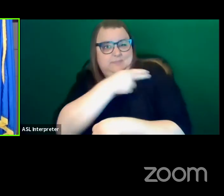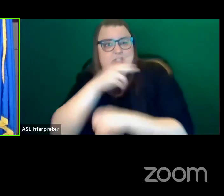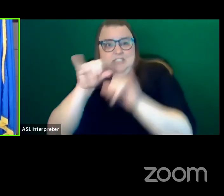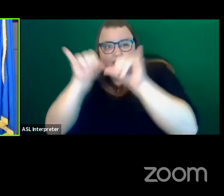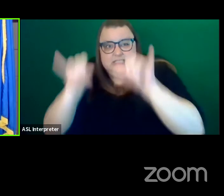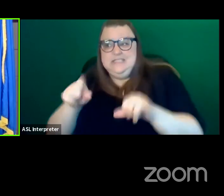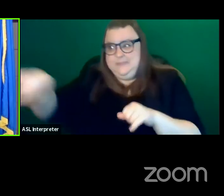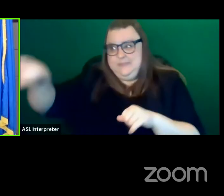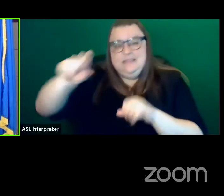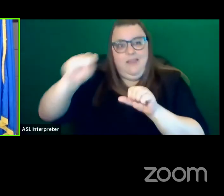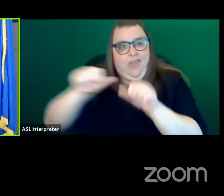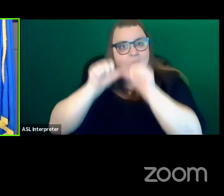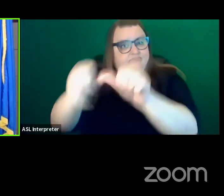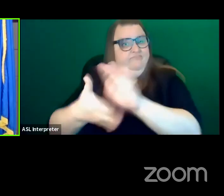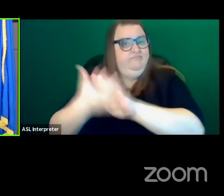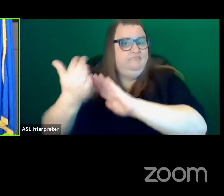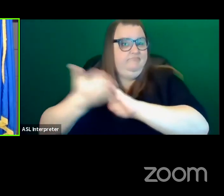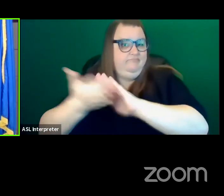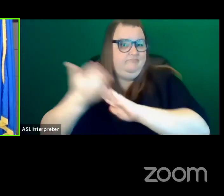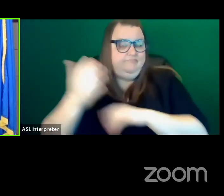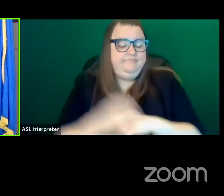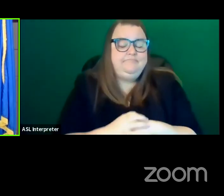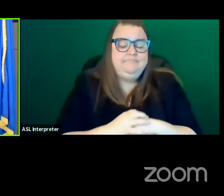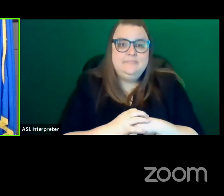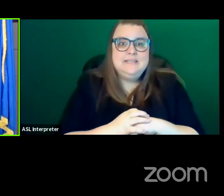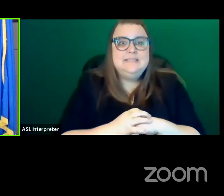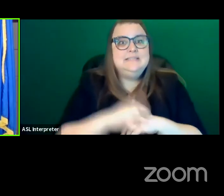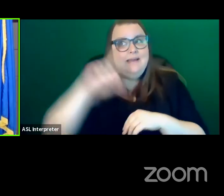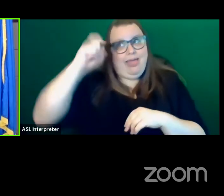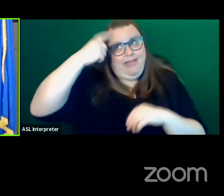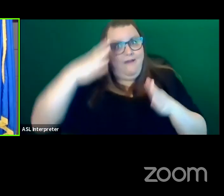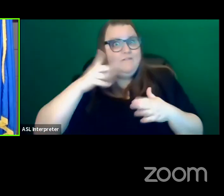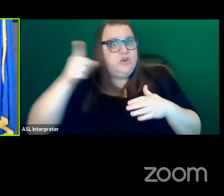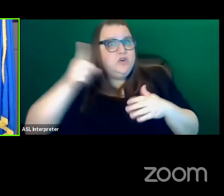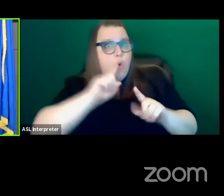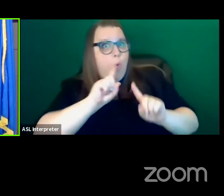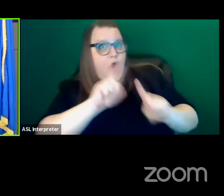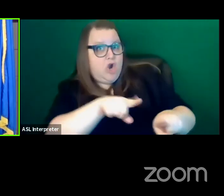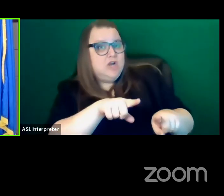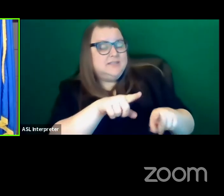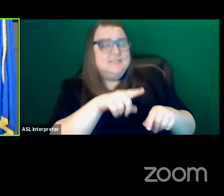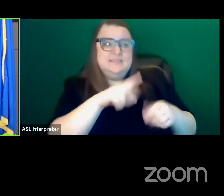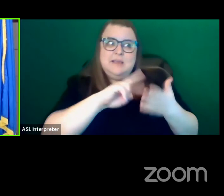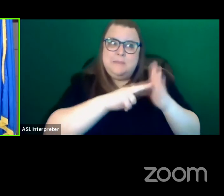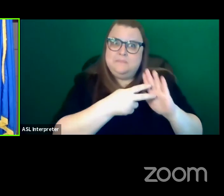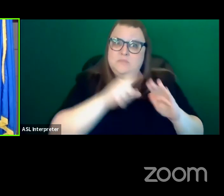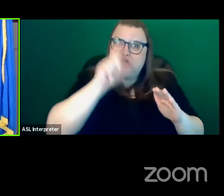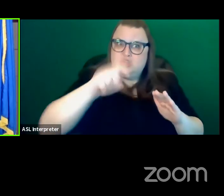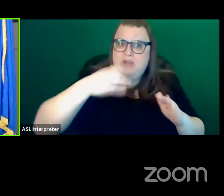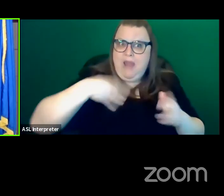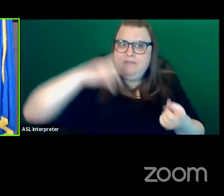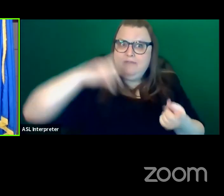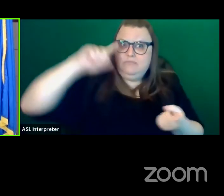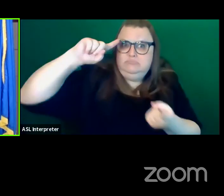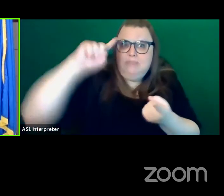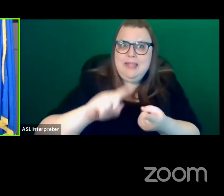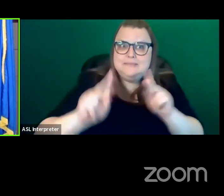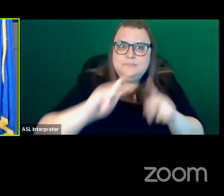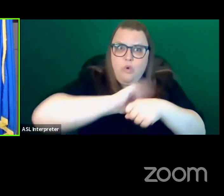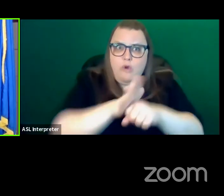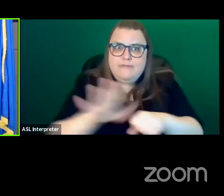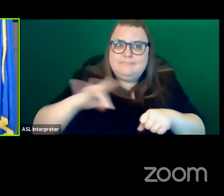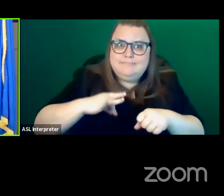need. New orders put in place by the governor should result in a rapid decrease in transmission if compliance